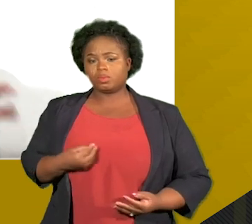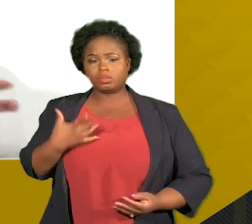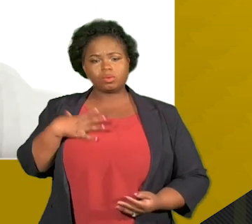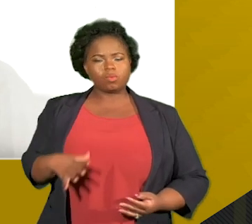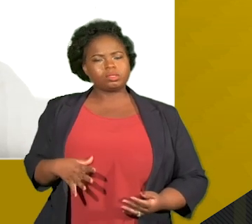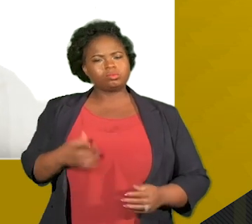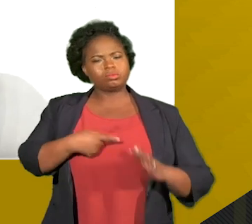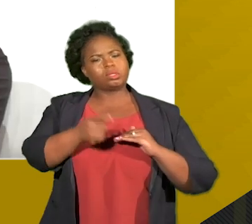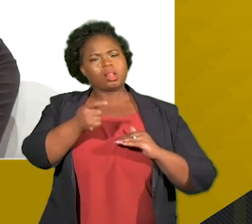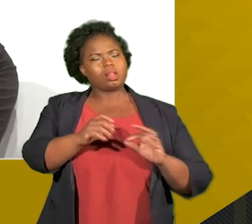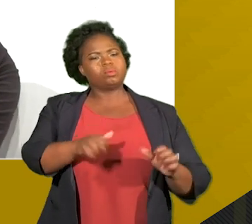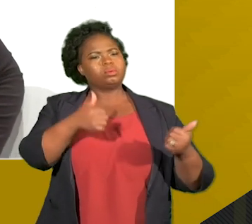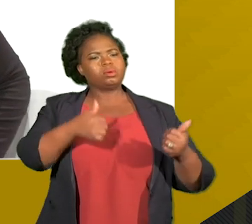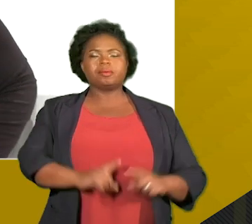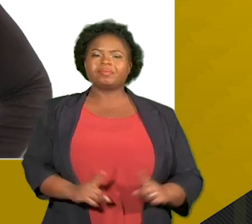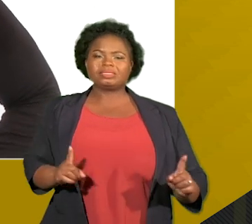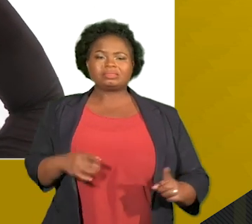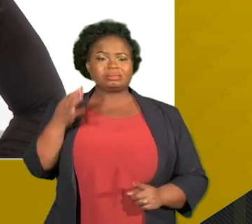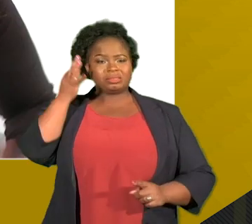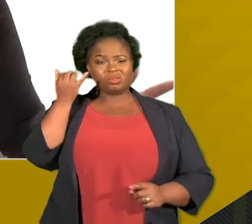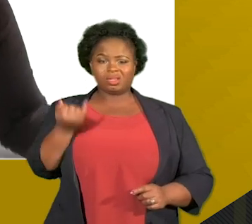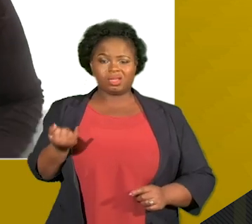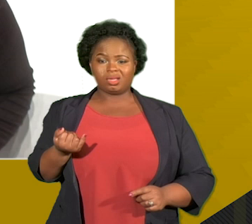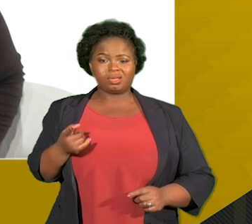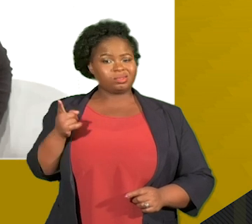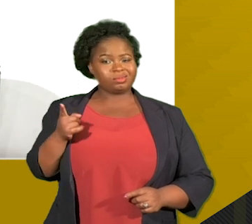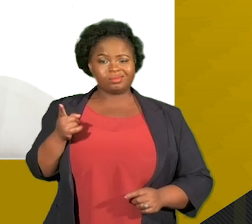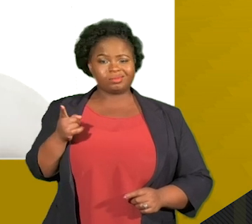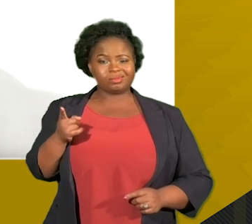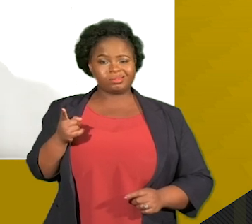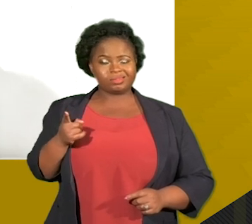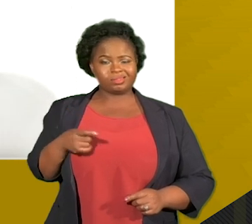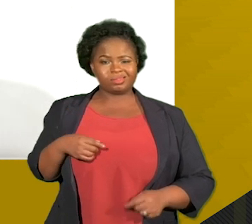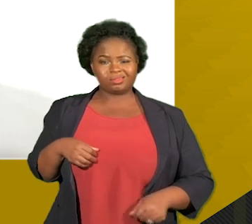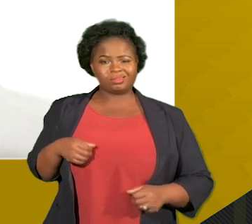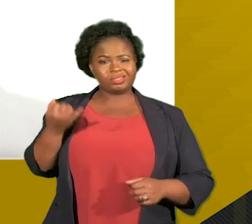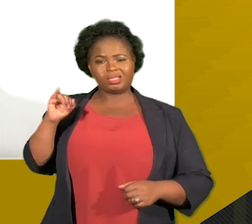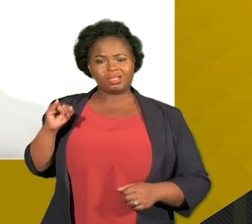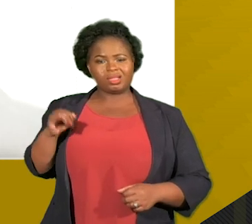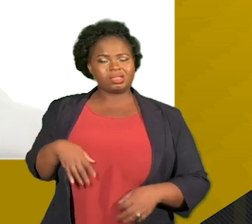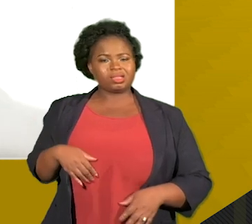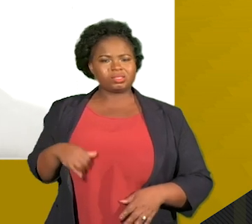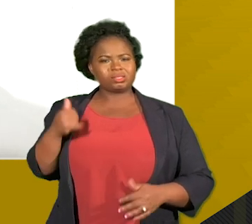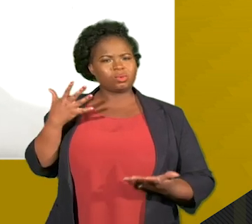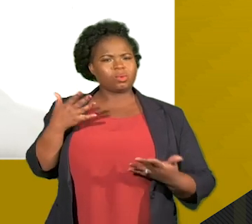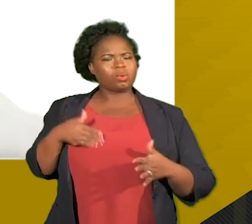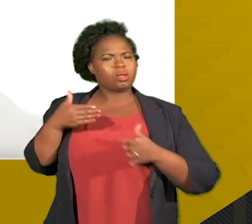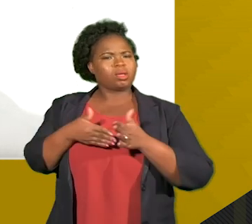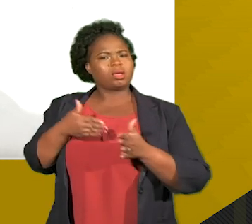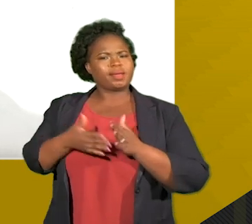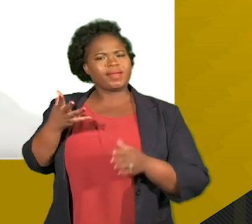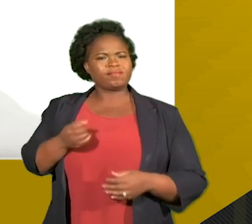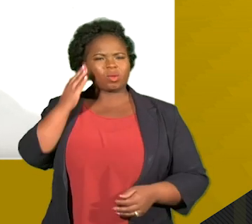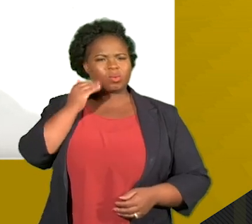to make art for market, but it sounds as if your galleries are still lily white there. How do we change that?